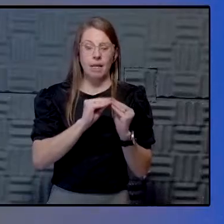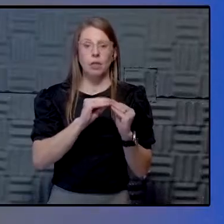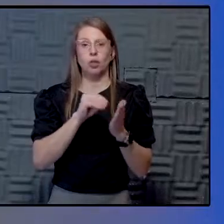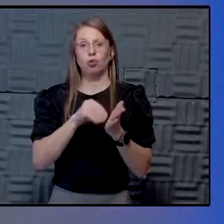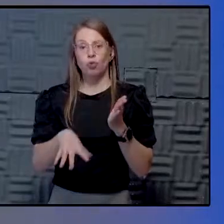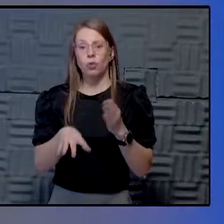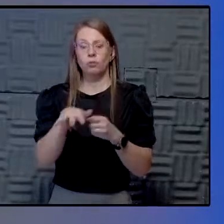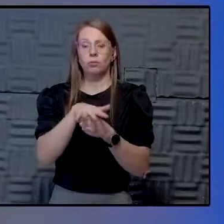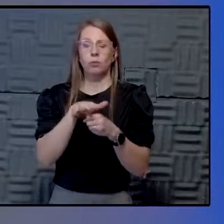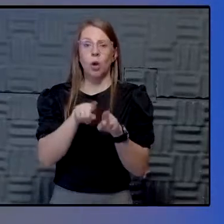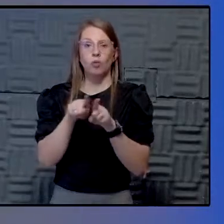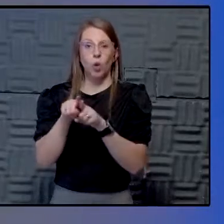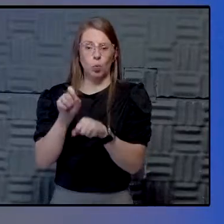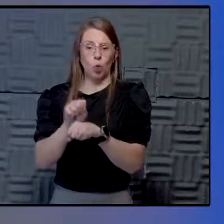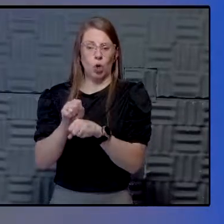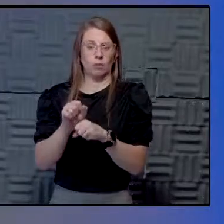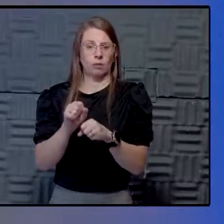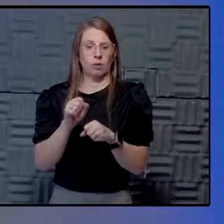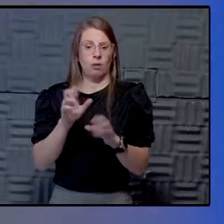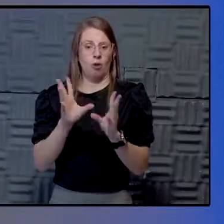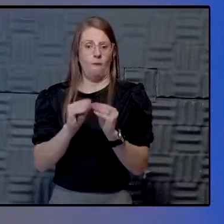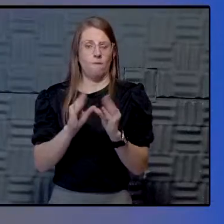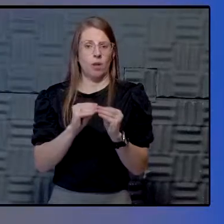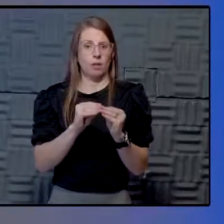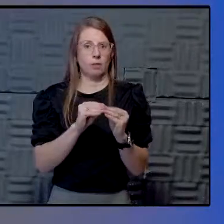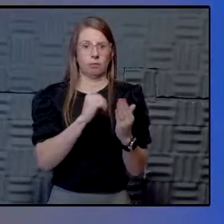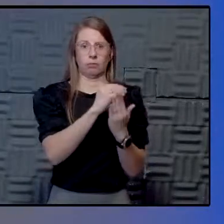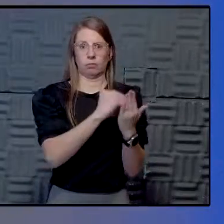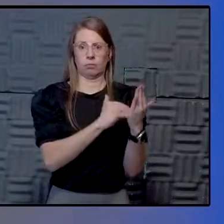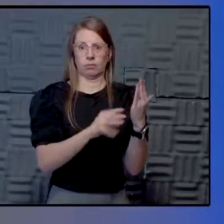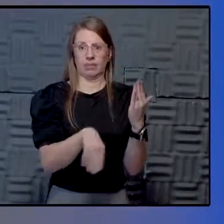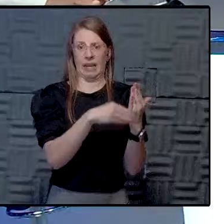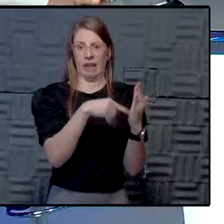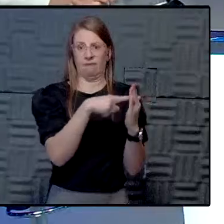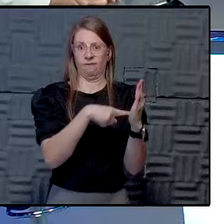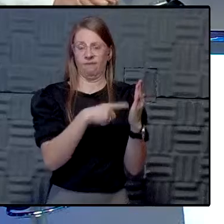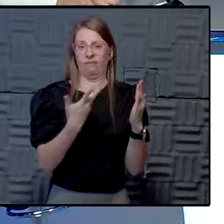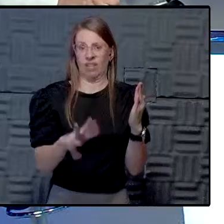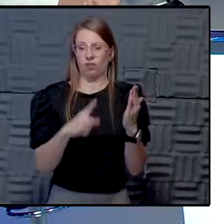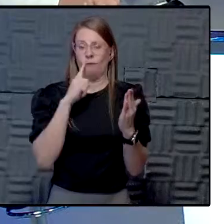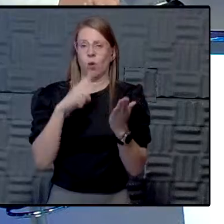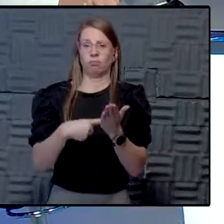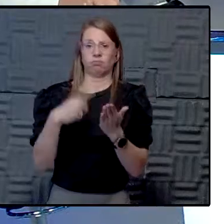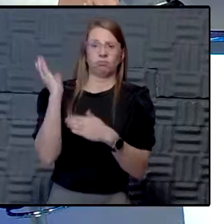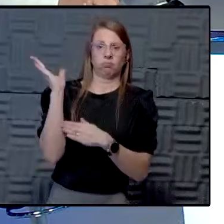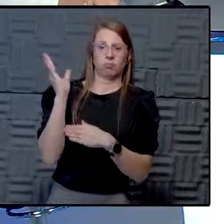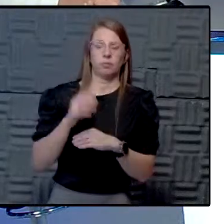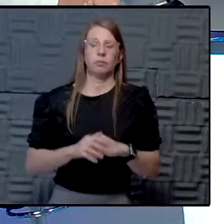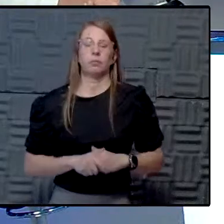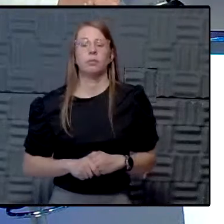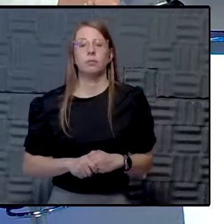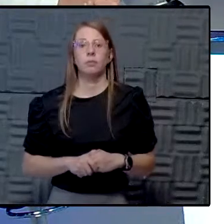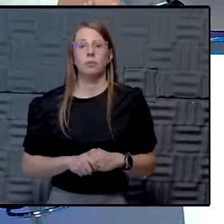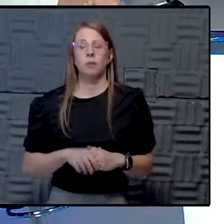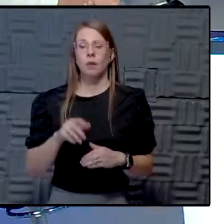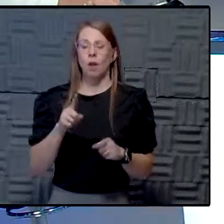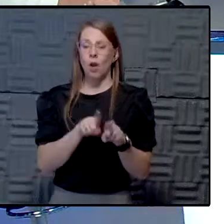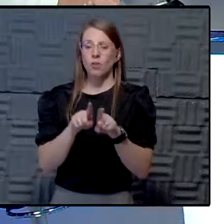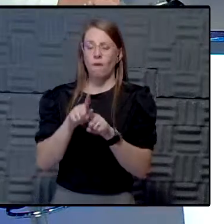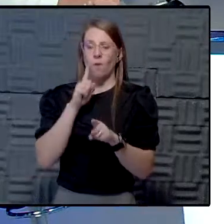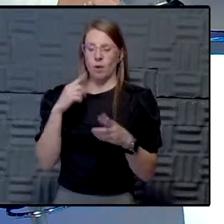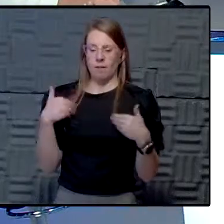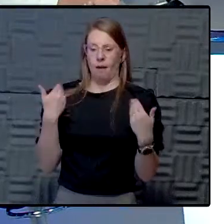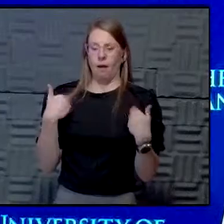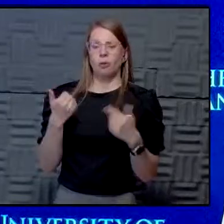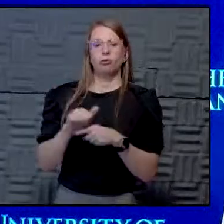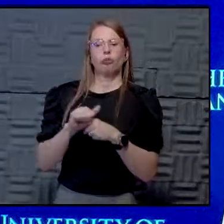conferences. I think all of this helps. Yeah, I think that's right. having that, and especially for those young trainees,